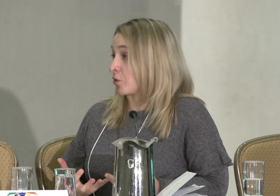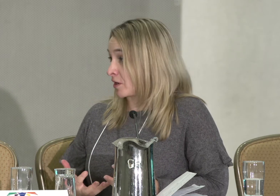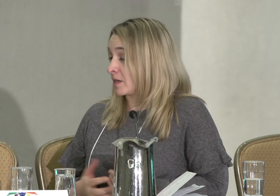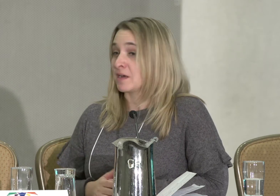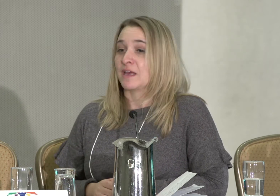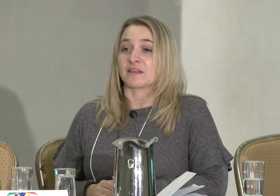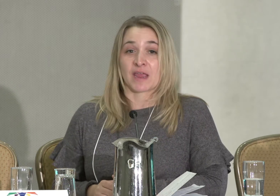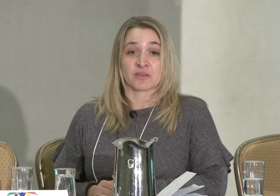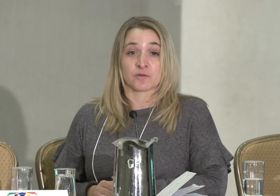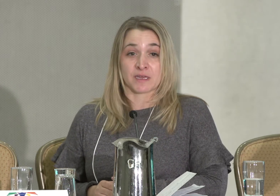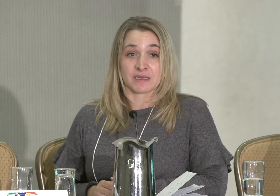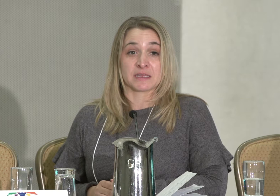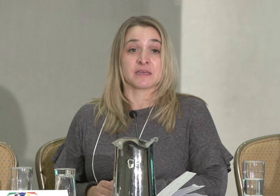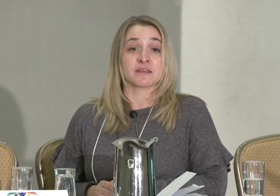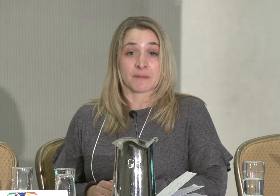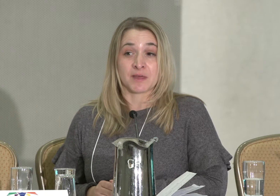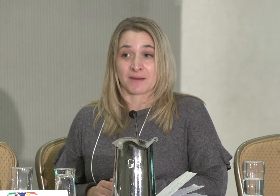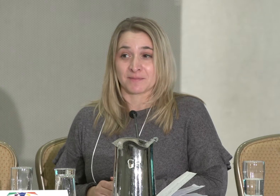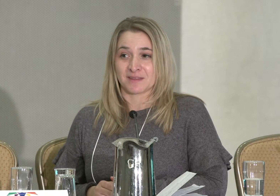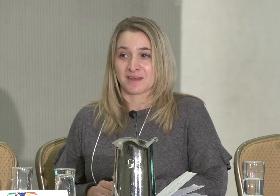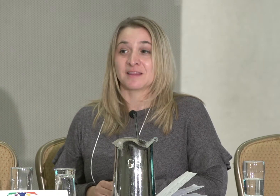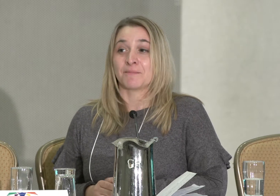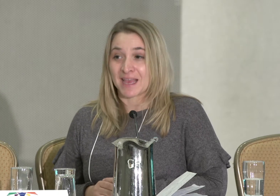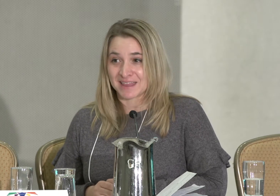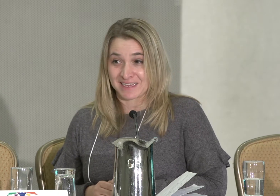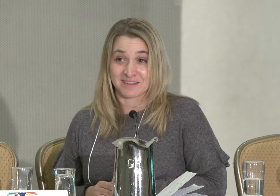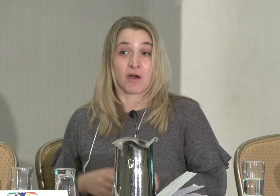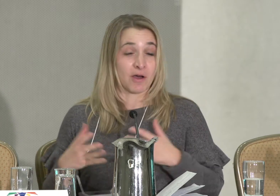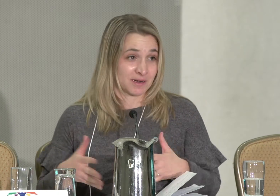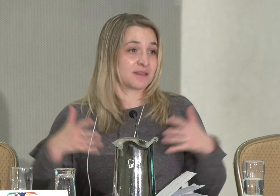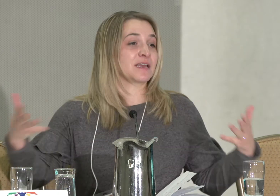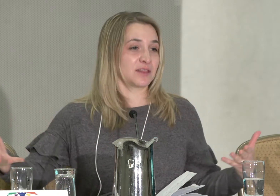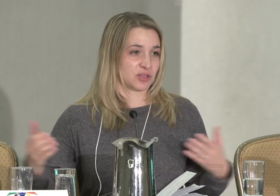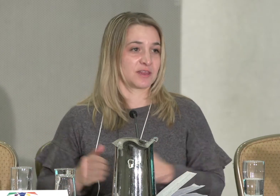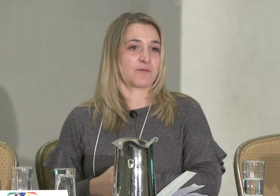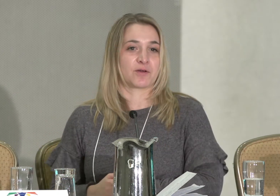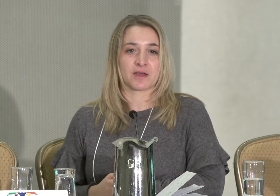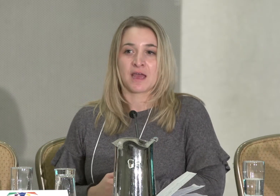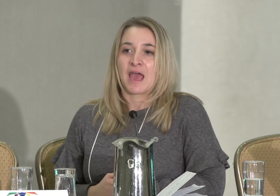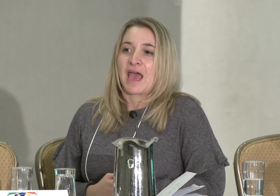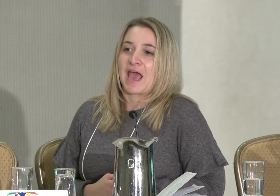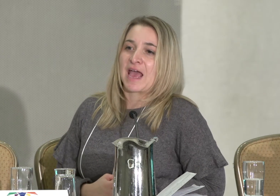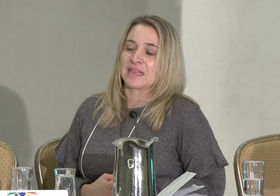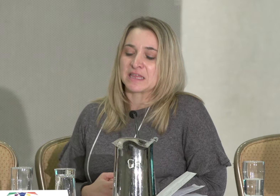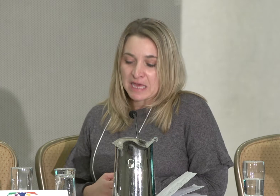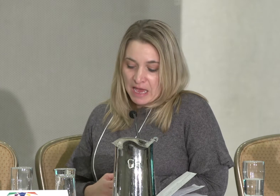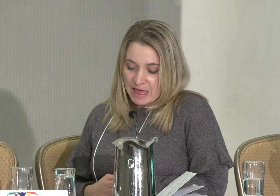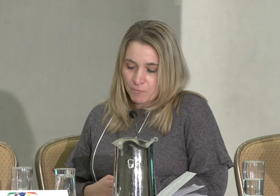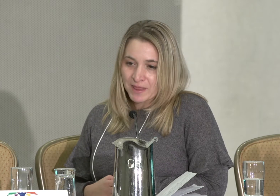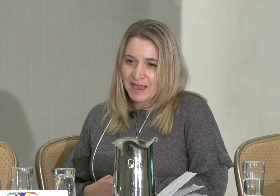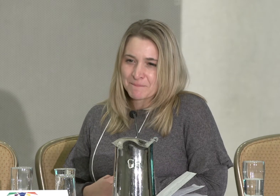you work, their answer is sometimes, depending on the conditions at work.